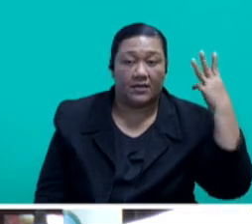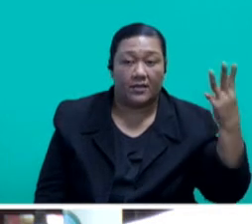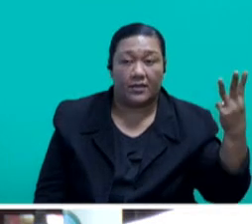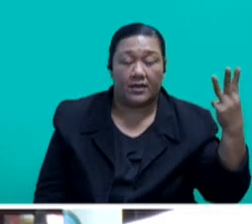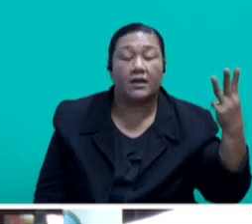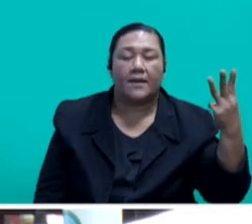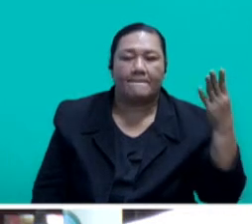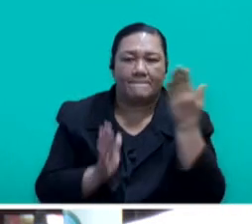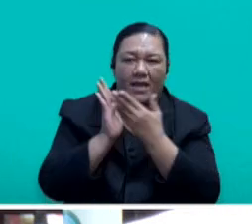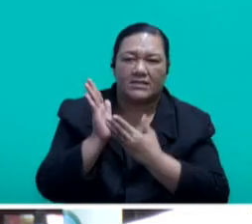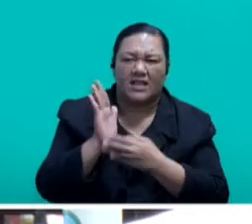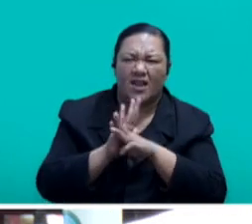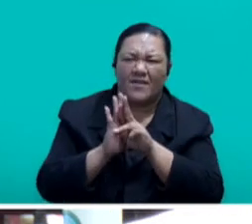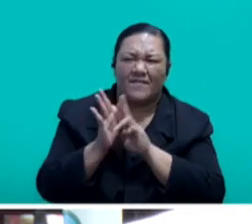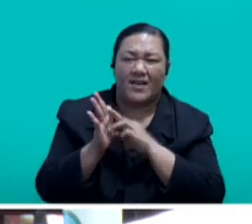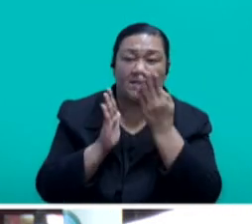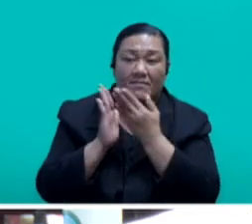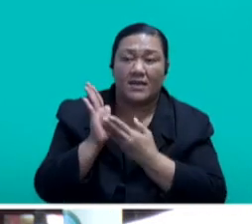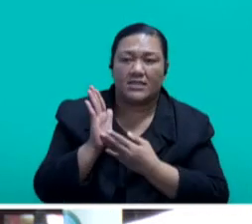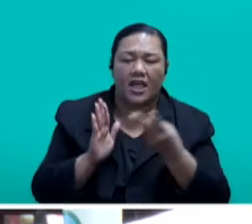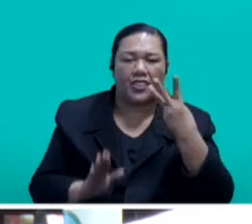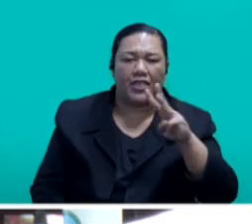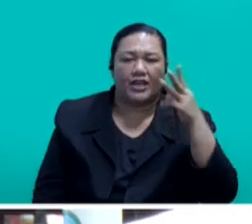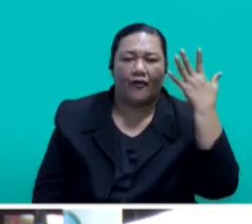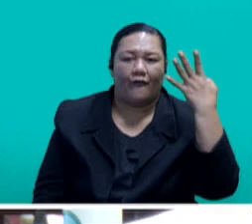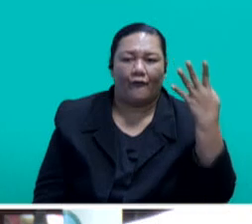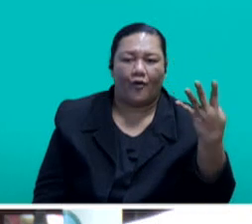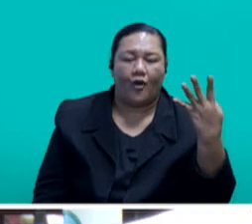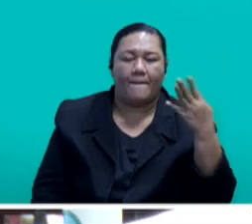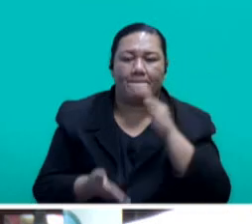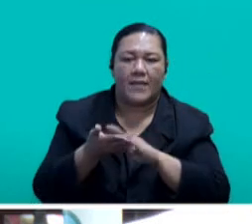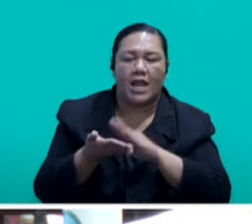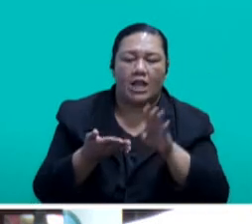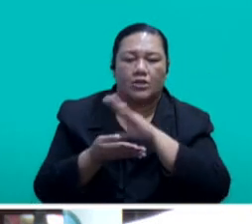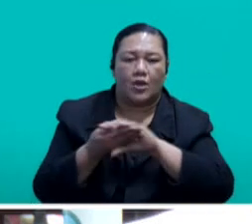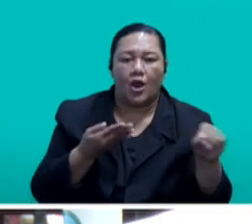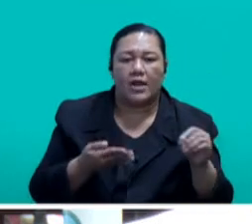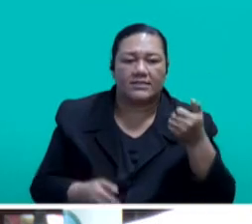the revised budget was $34 million,